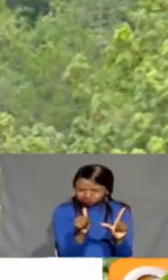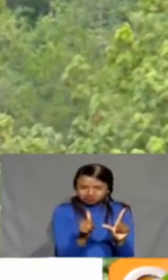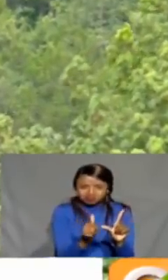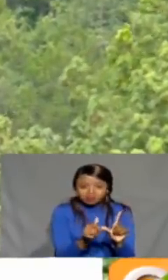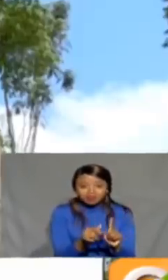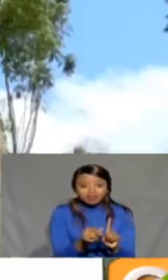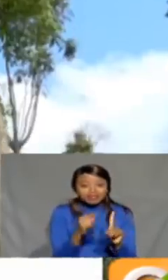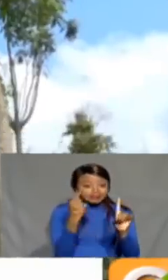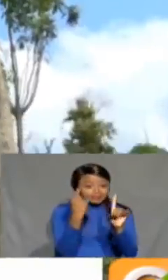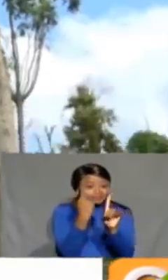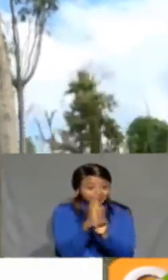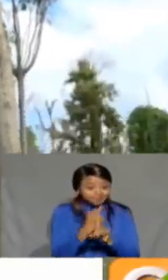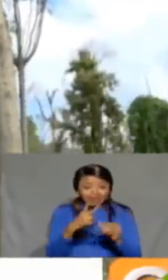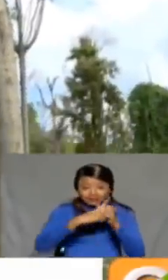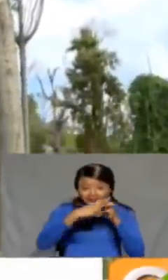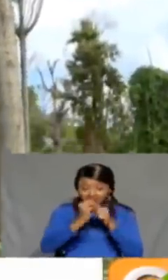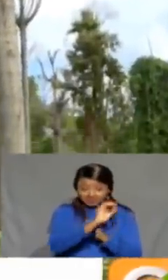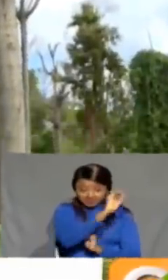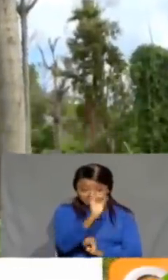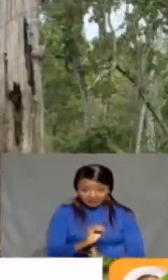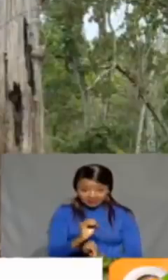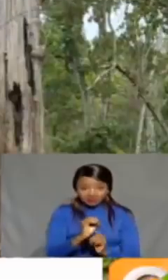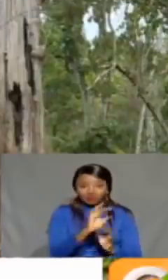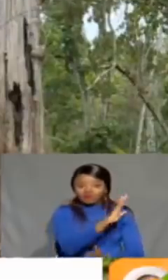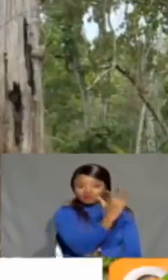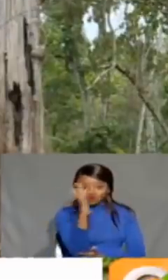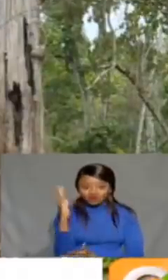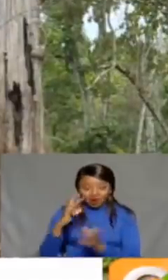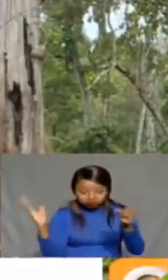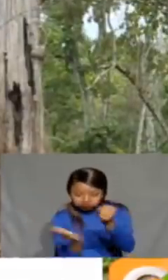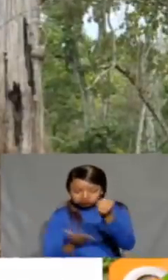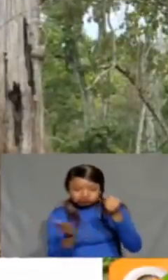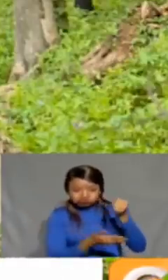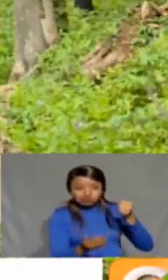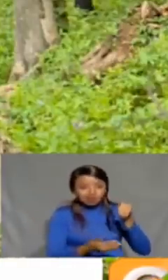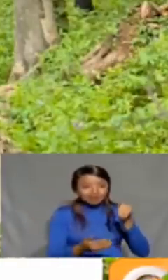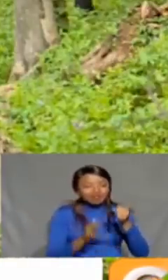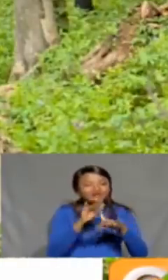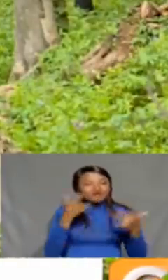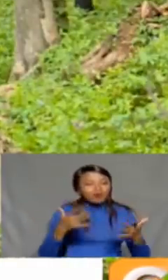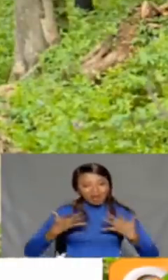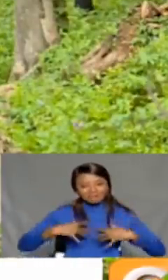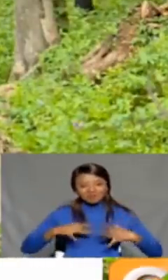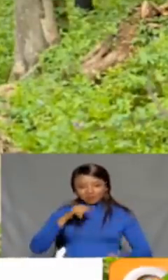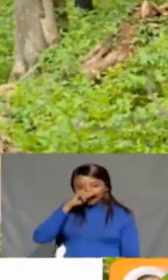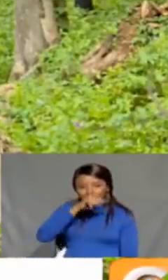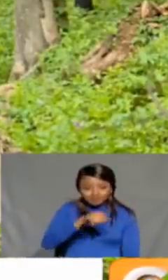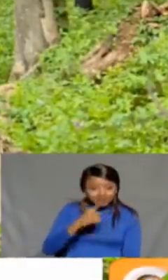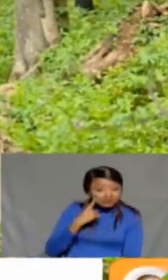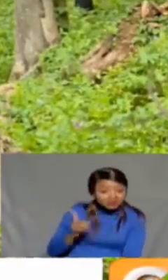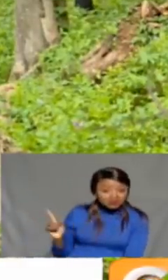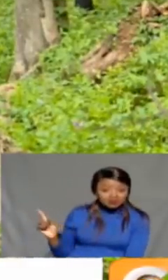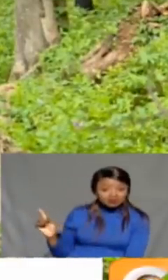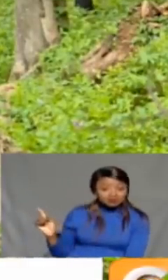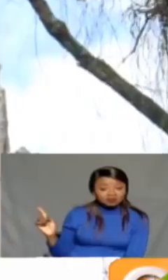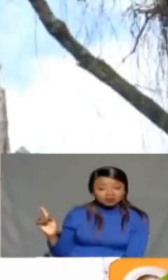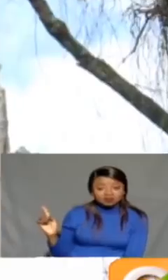70% of deforestation in Kenya is caused by encroachment, and this is how it looks like when it